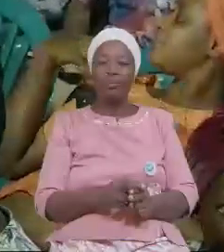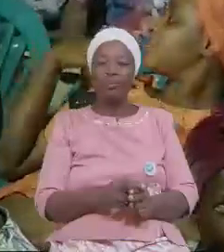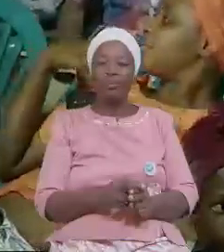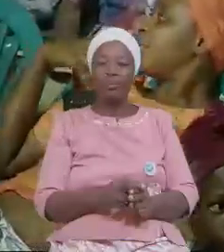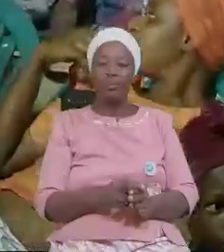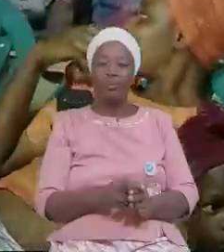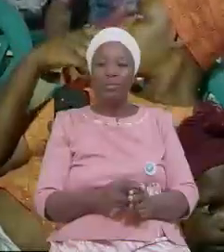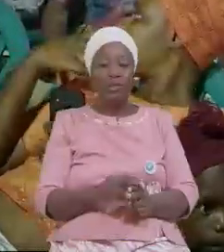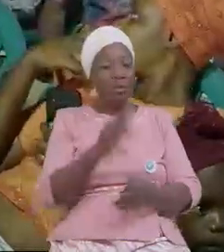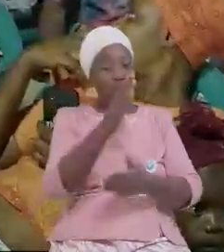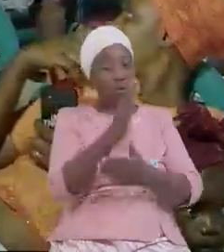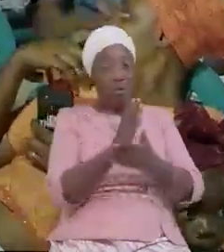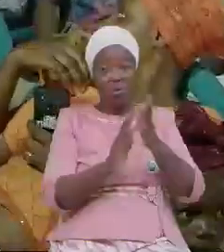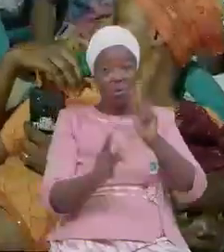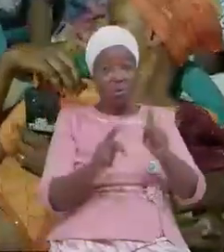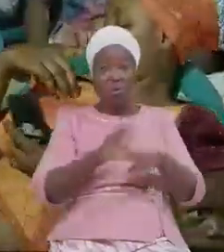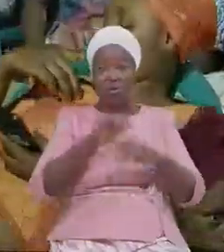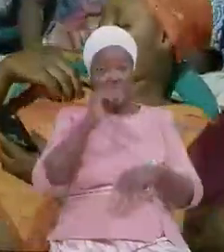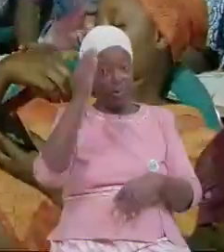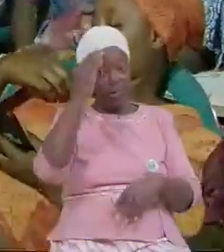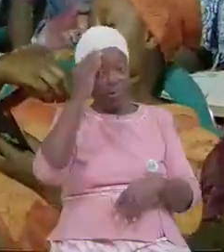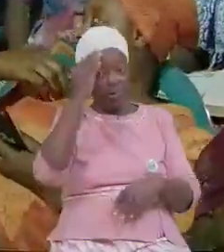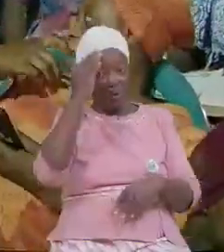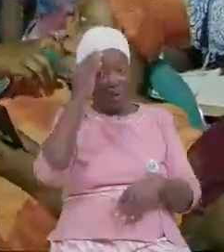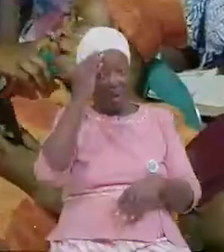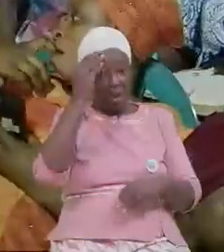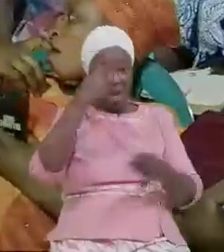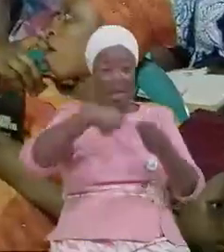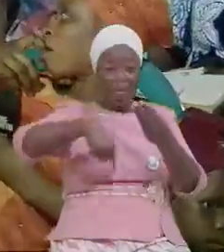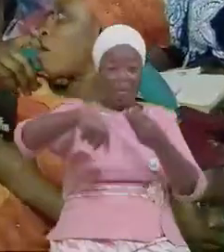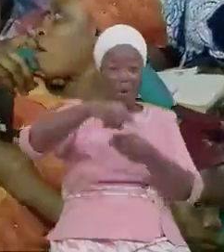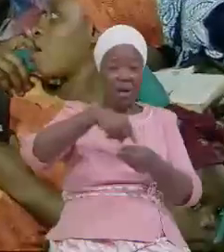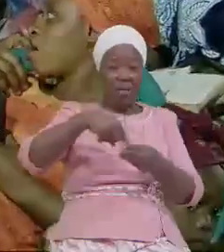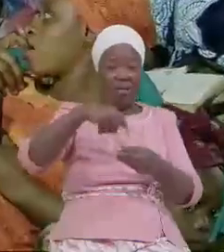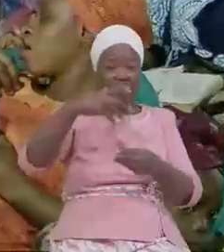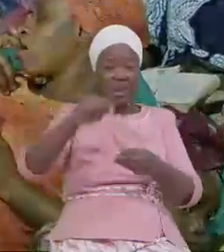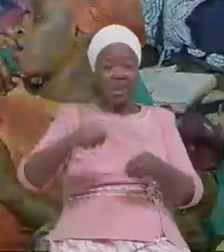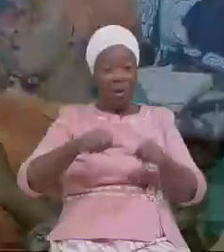don't know about the